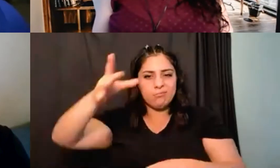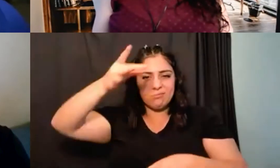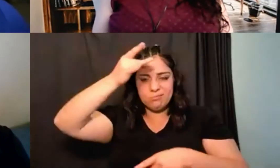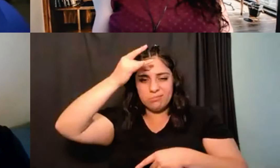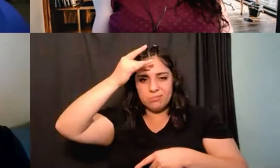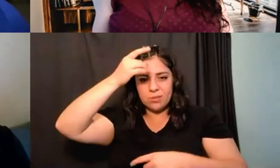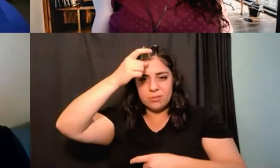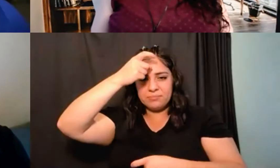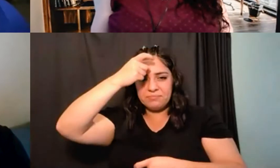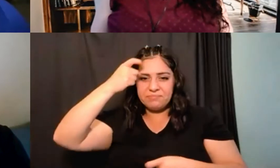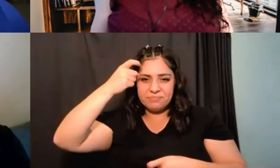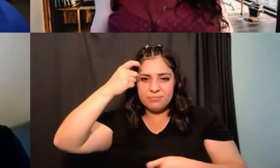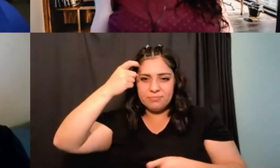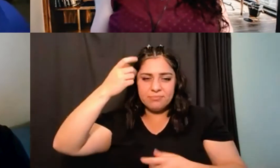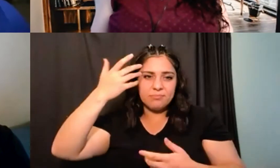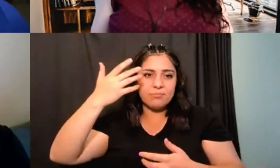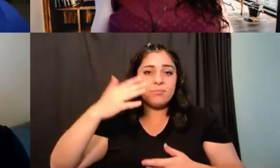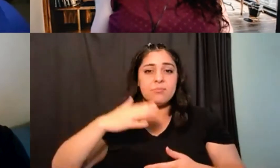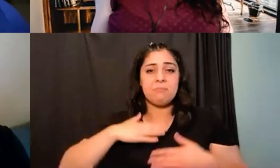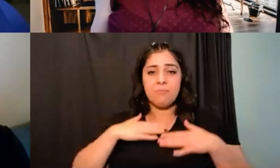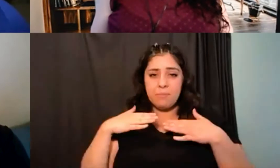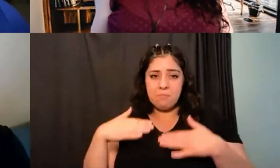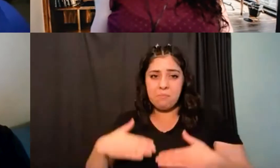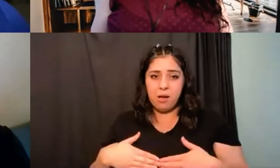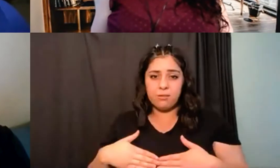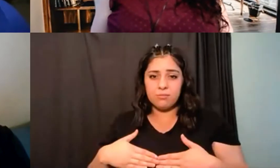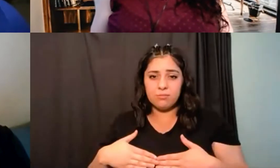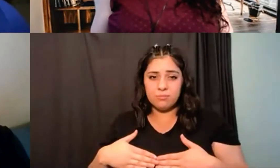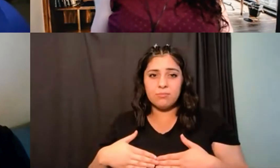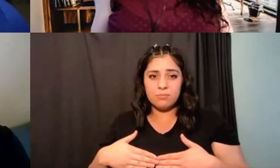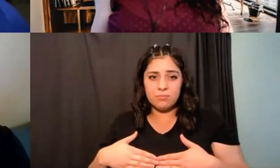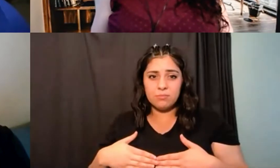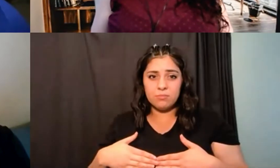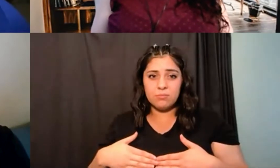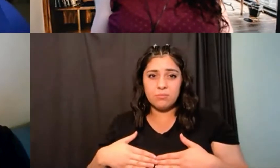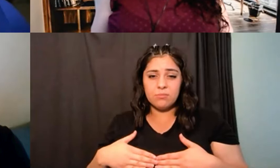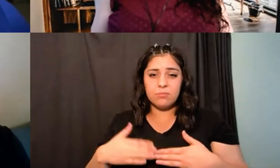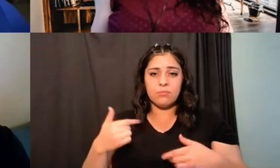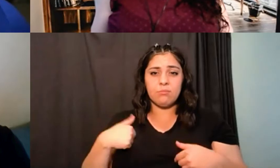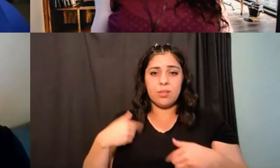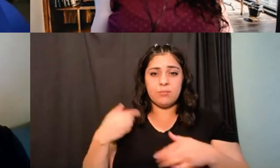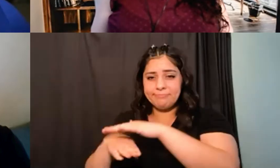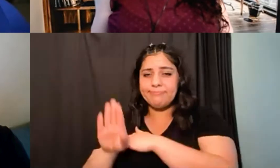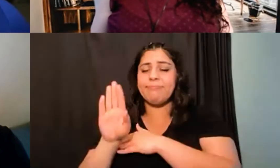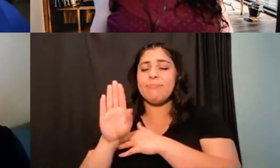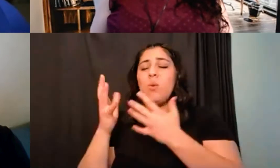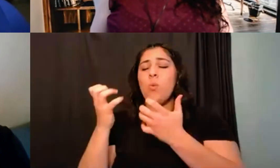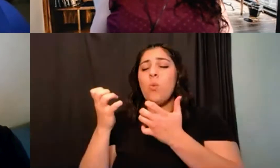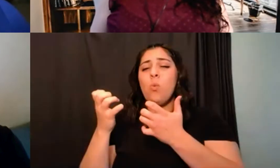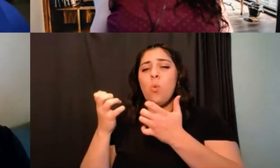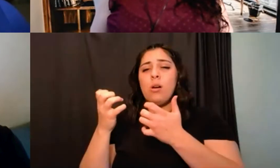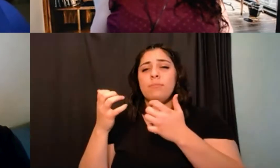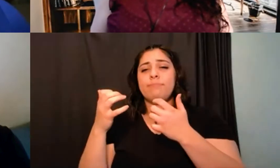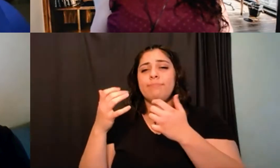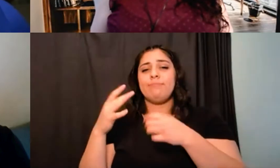work. When my weary body asks for a soak and there's not a tub that could hold me, I